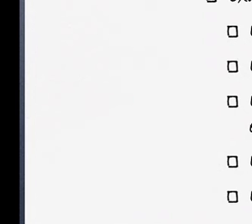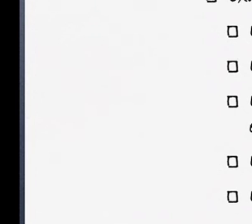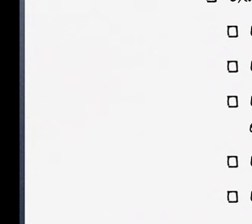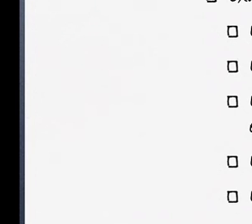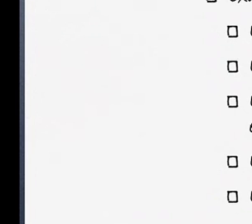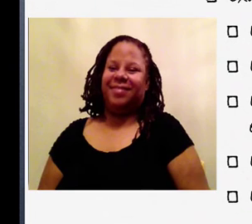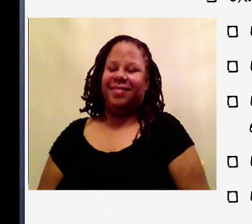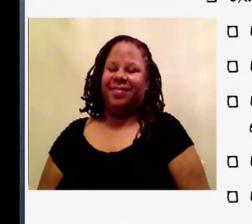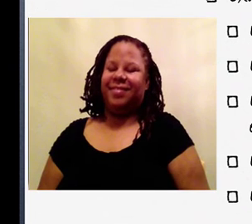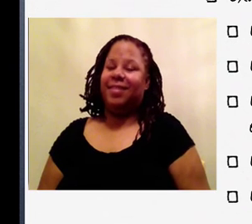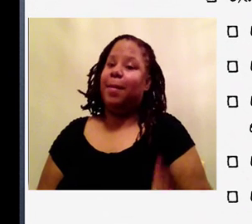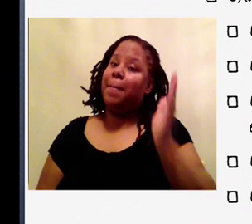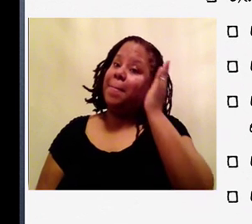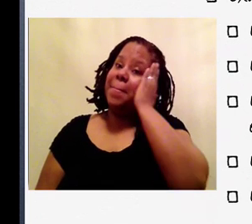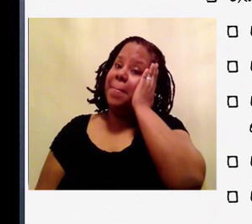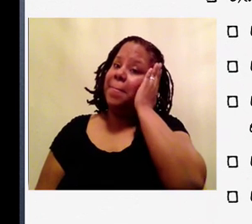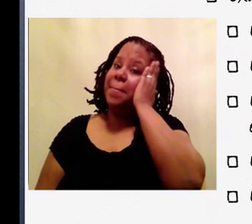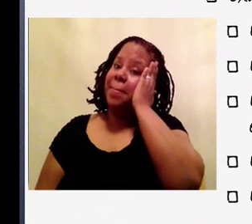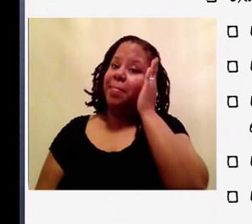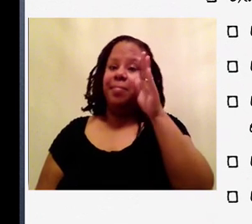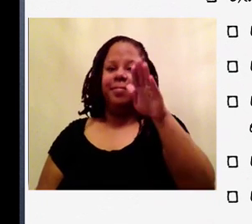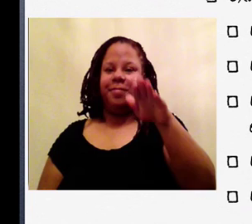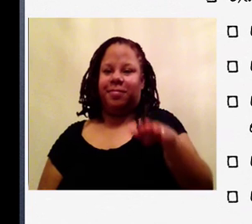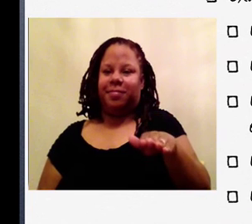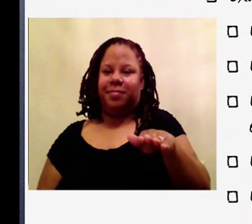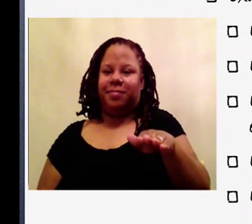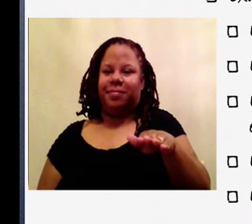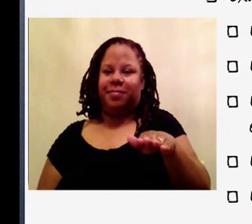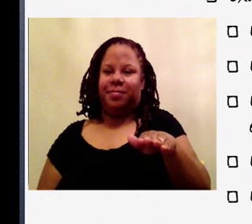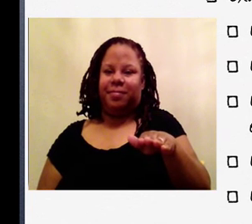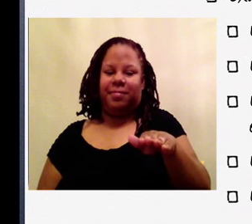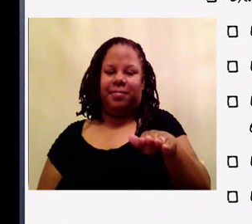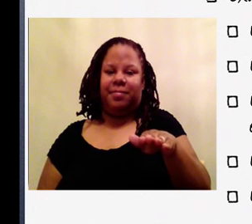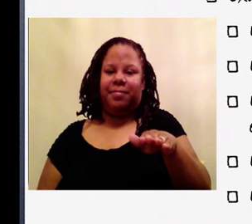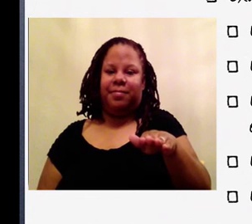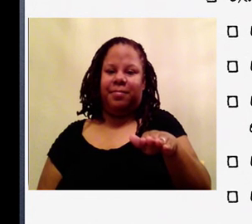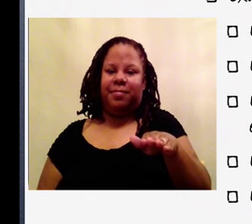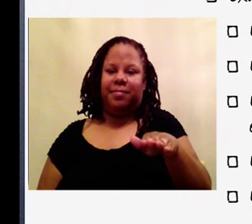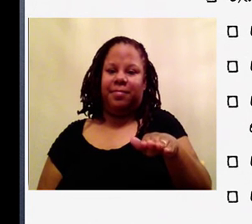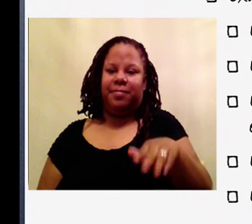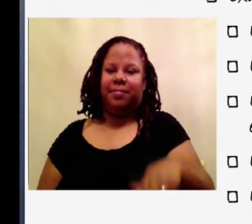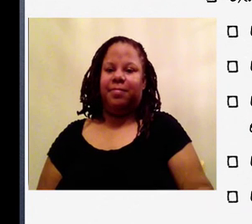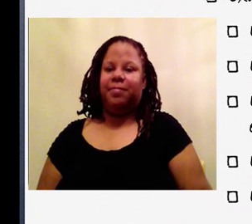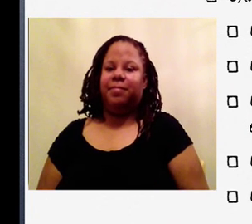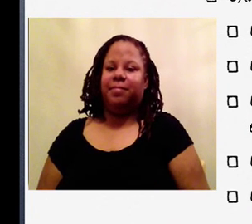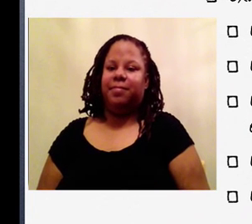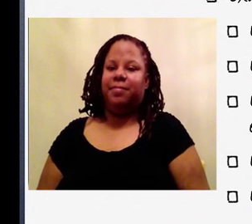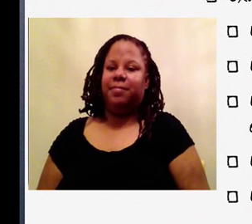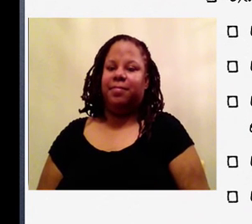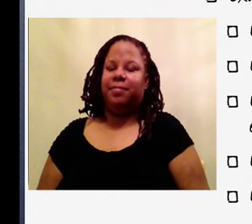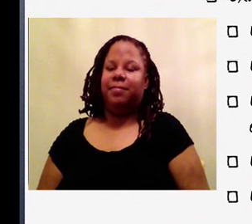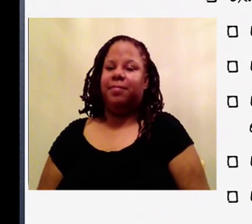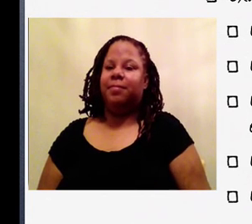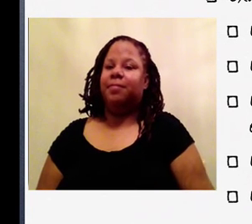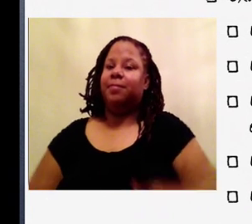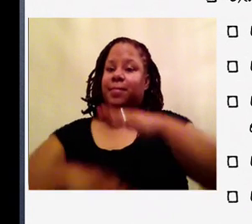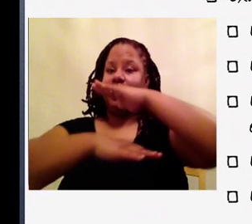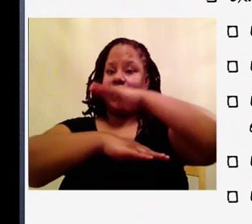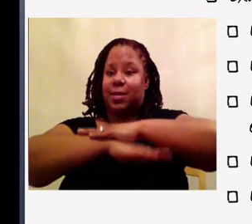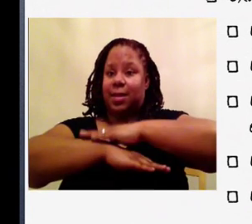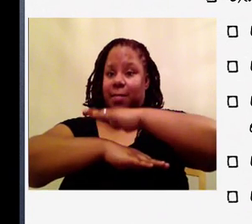LCL : B, sideway. LCL colon B